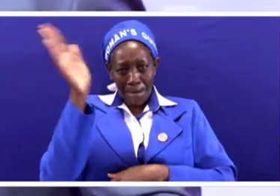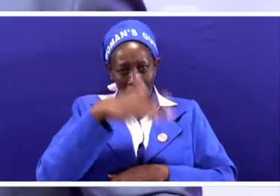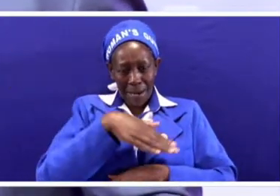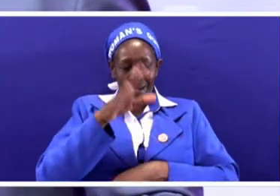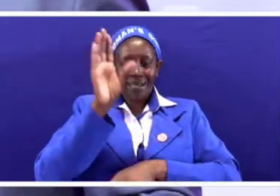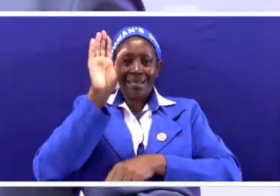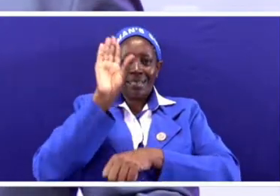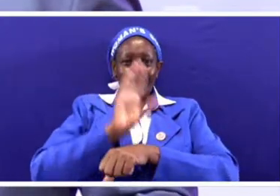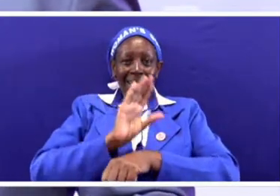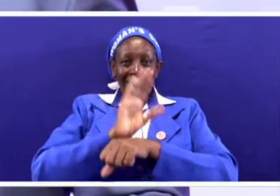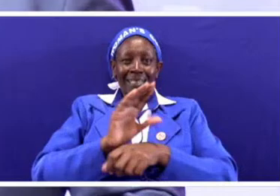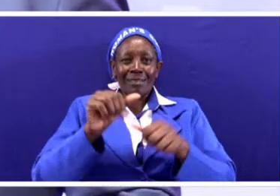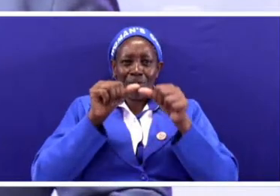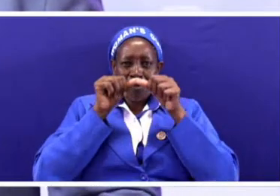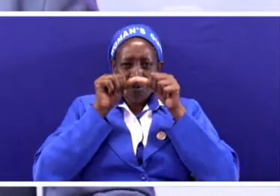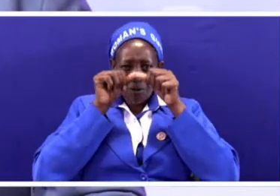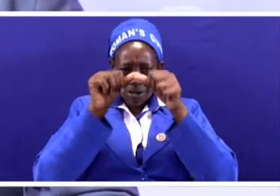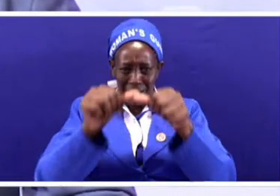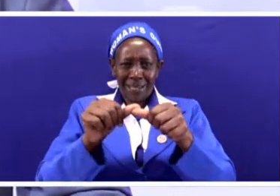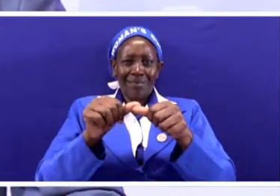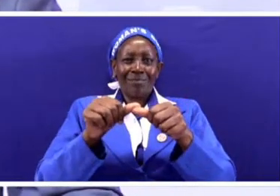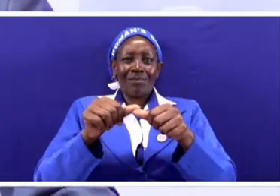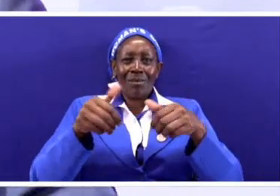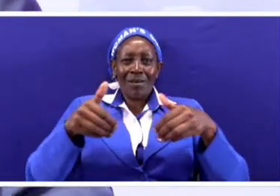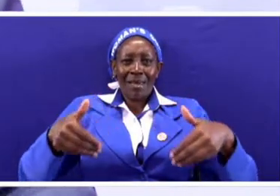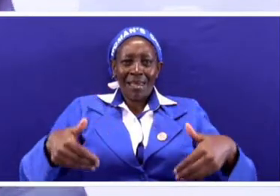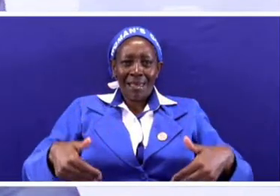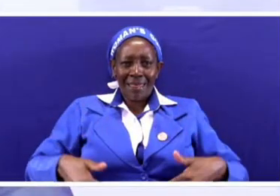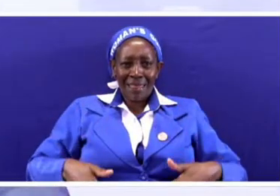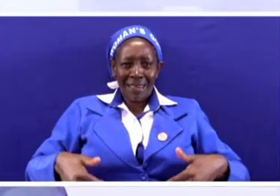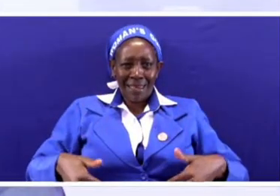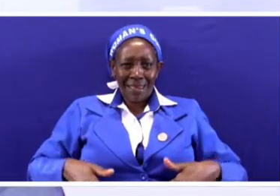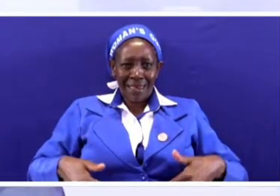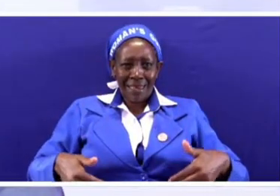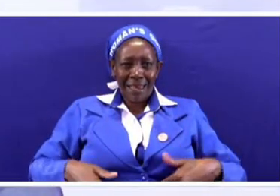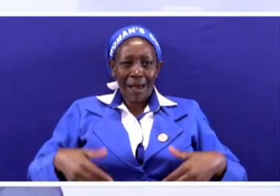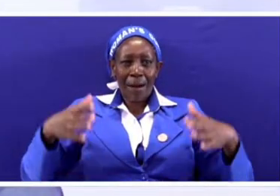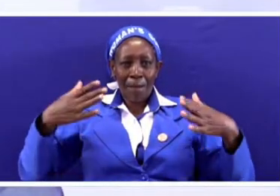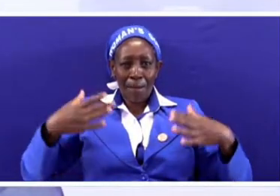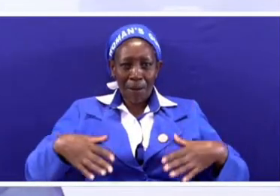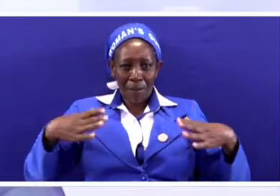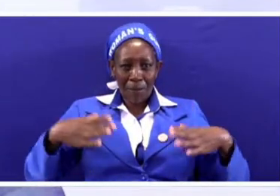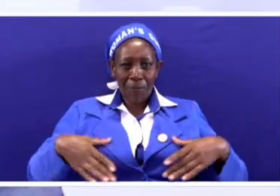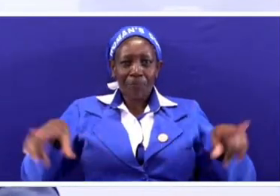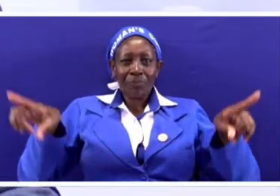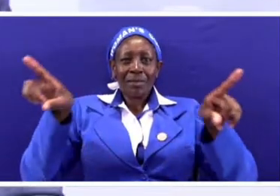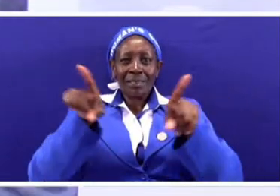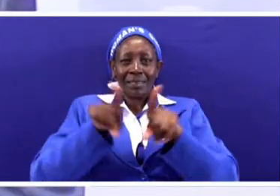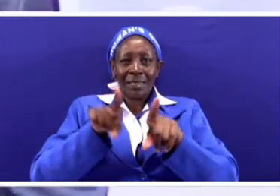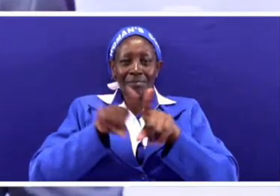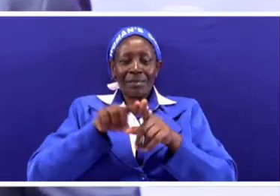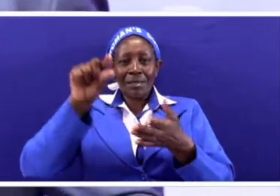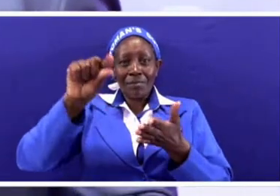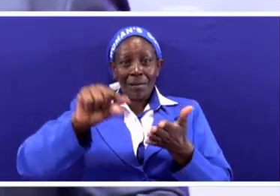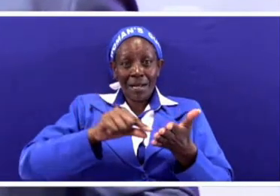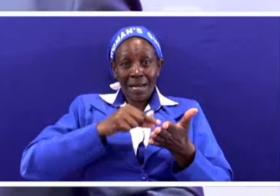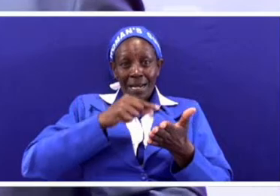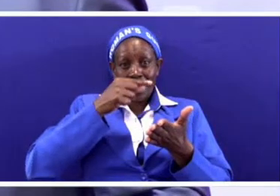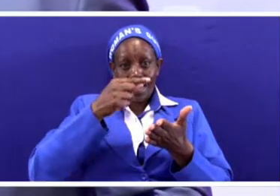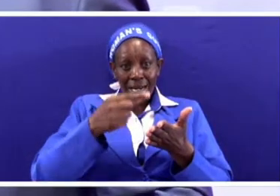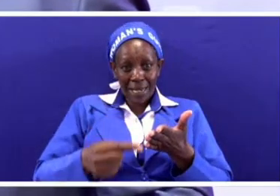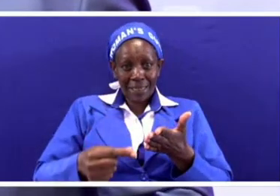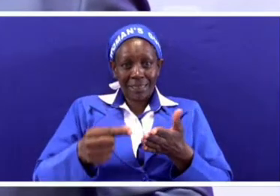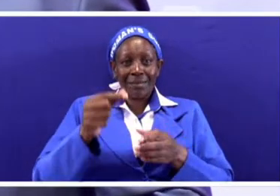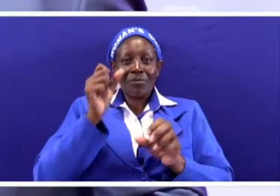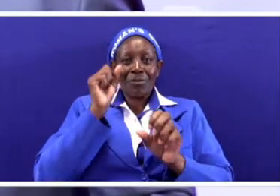risk, trusting that the same grace will also work, that we shall be amazed at what our young people